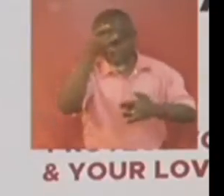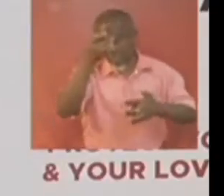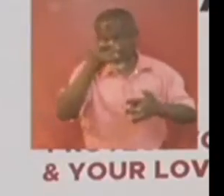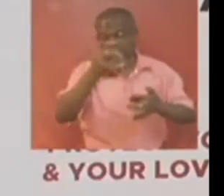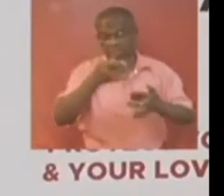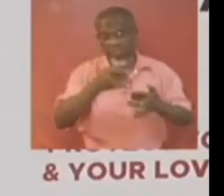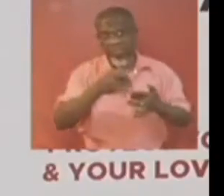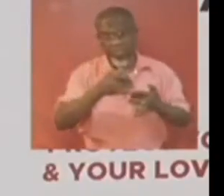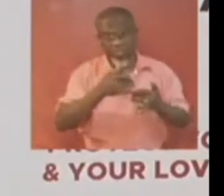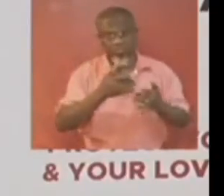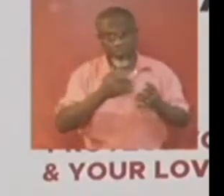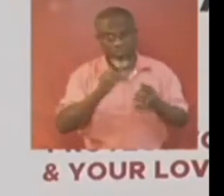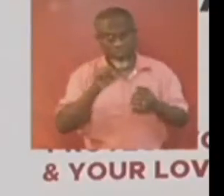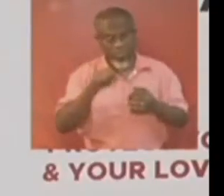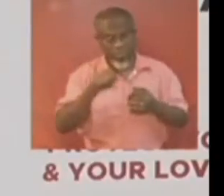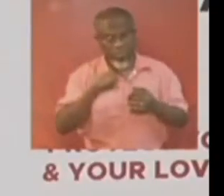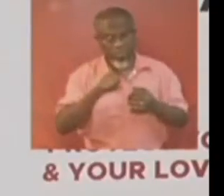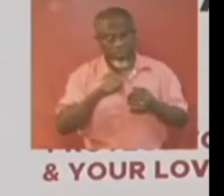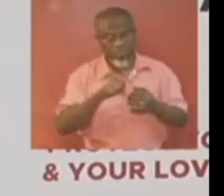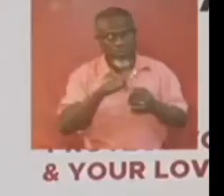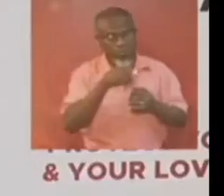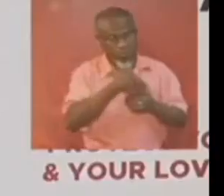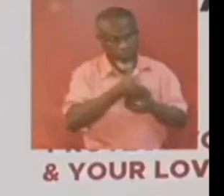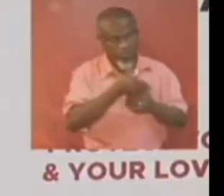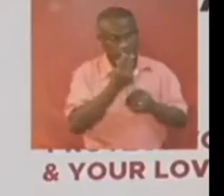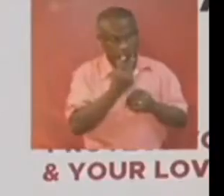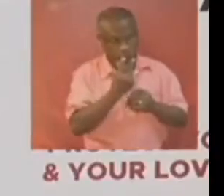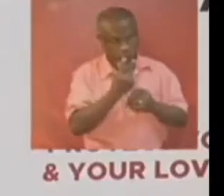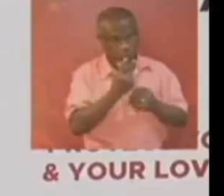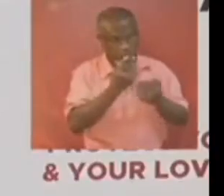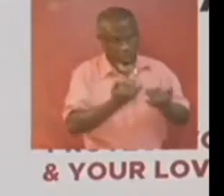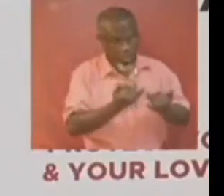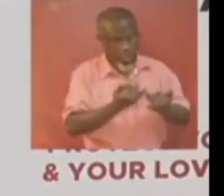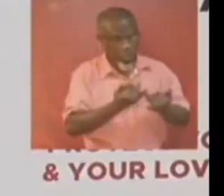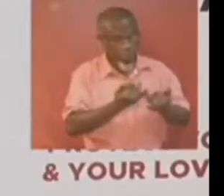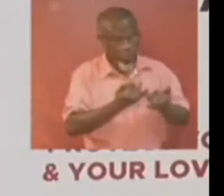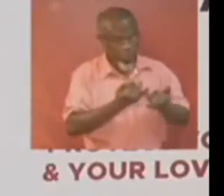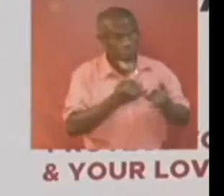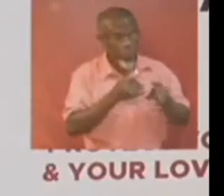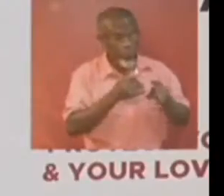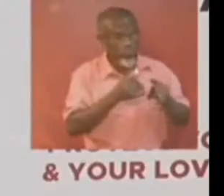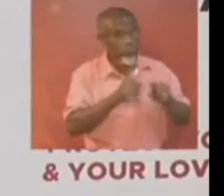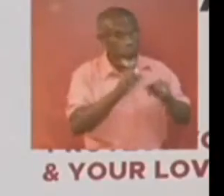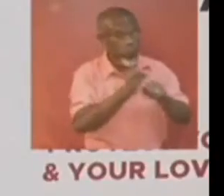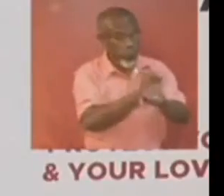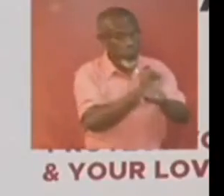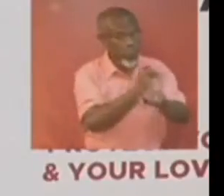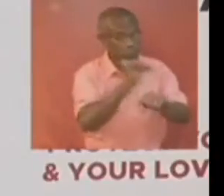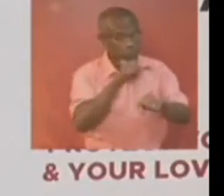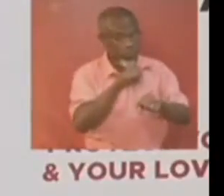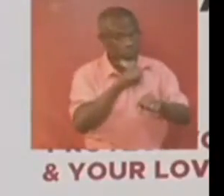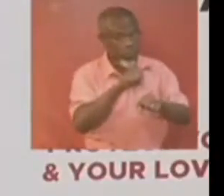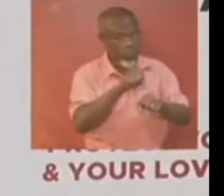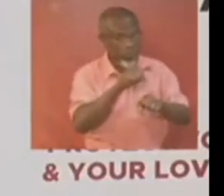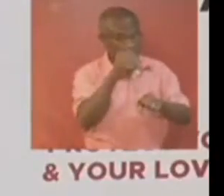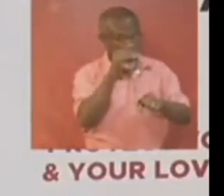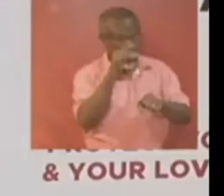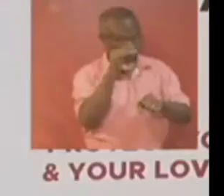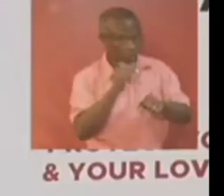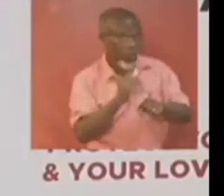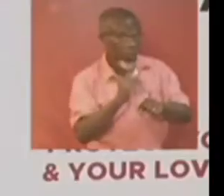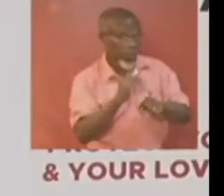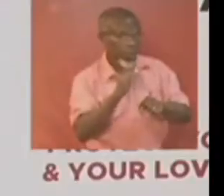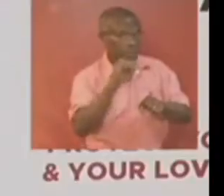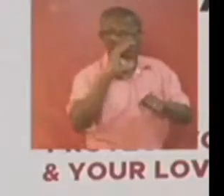have 2 step-down facilities that are currently operationalized. One step-down facility is the Claxton Bay